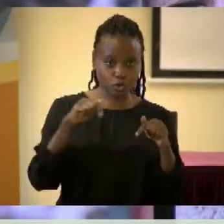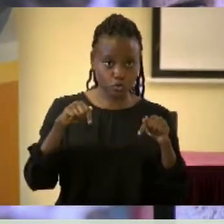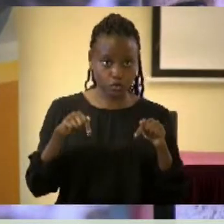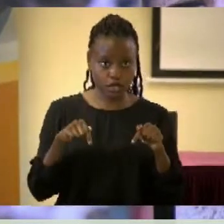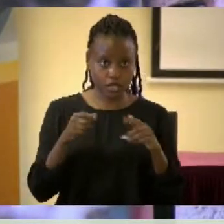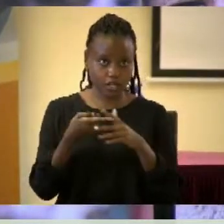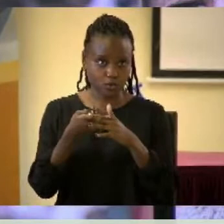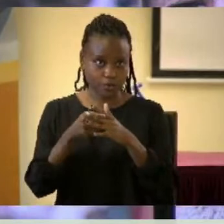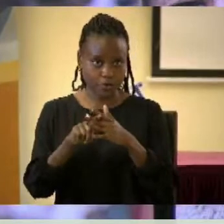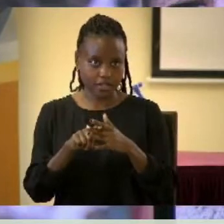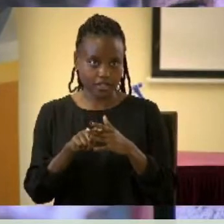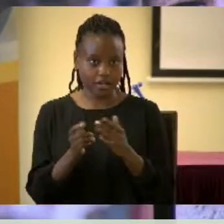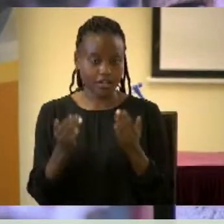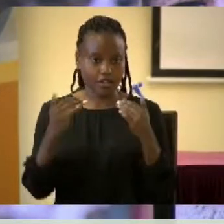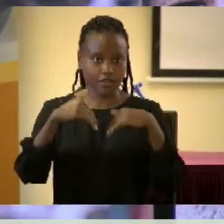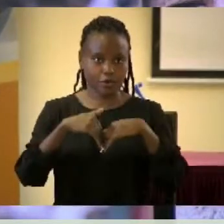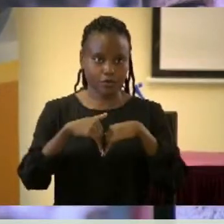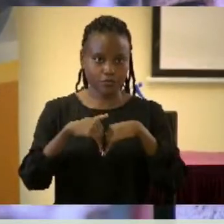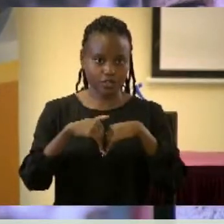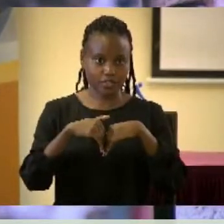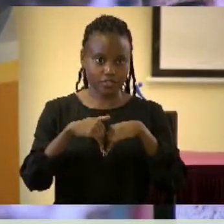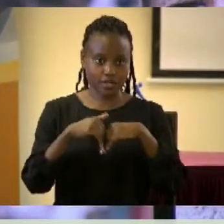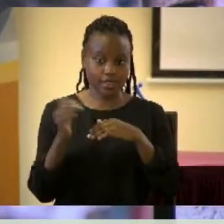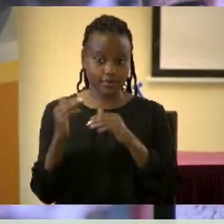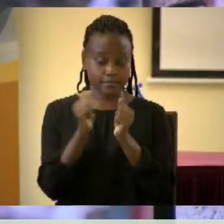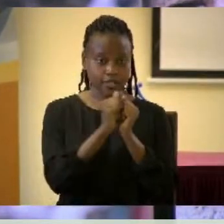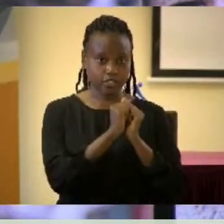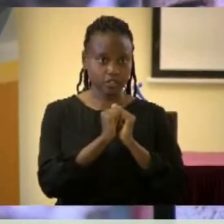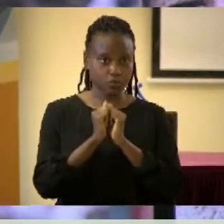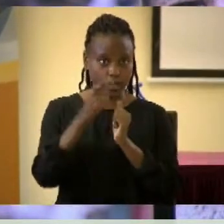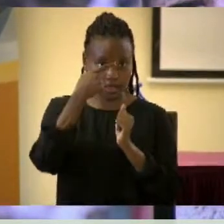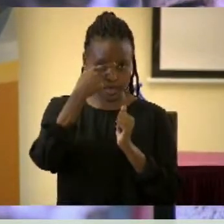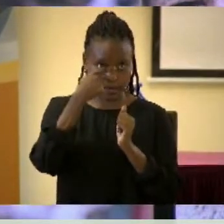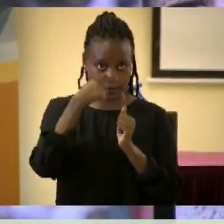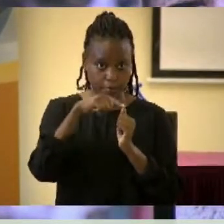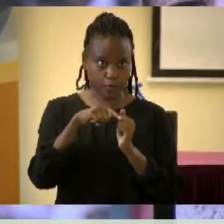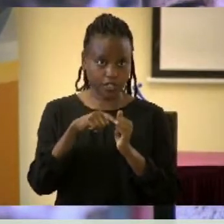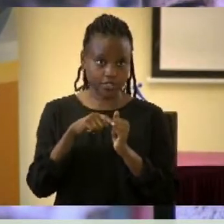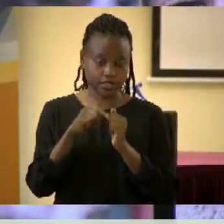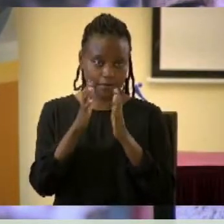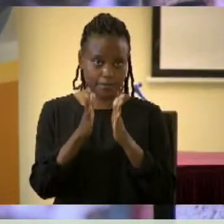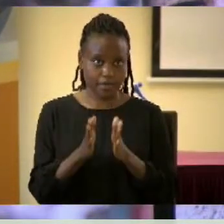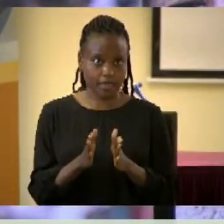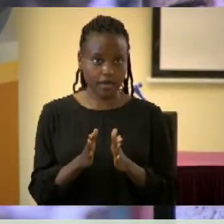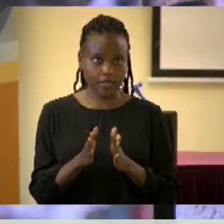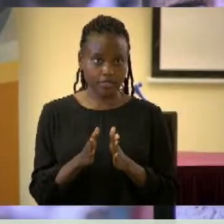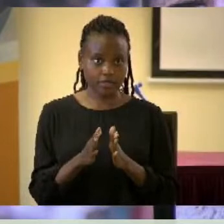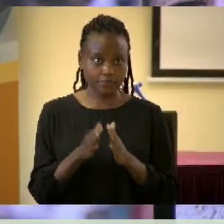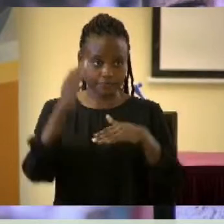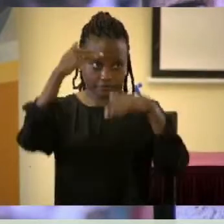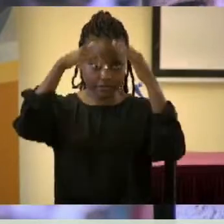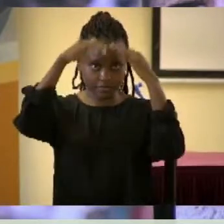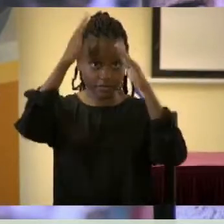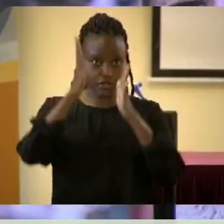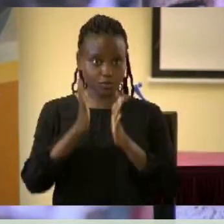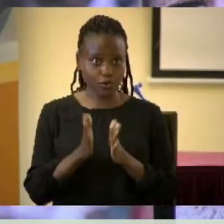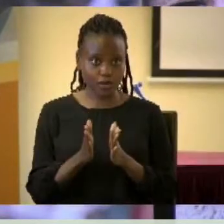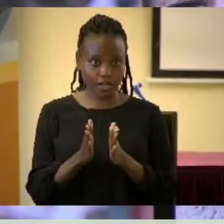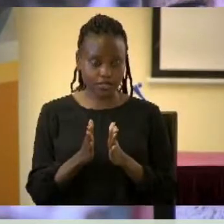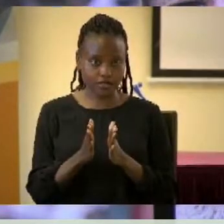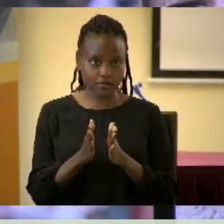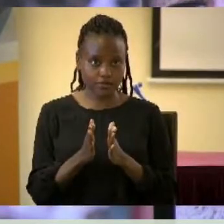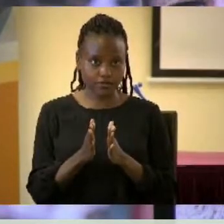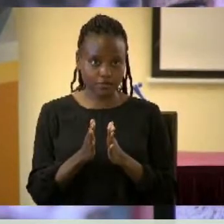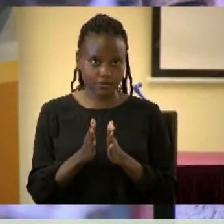we begin this conference that brings together policymakers, scholars, duty